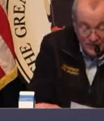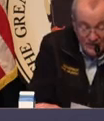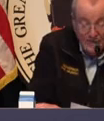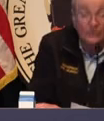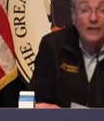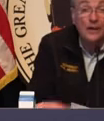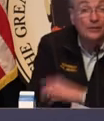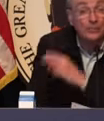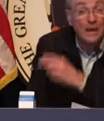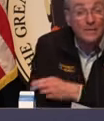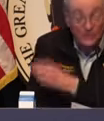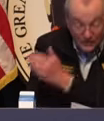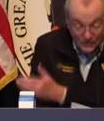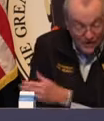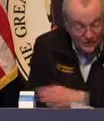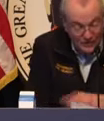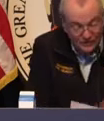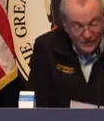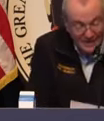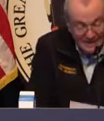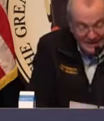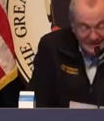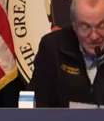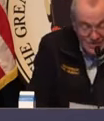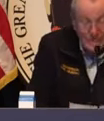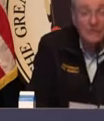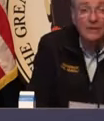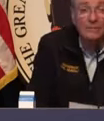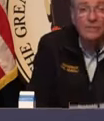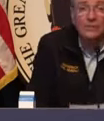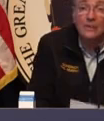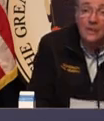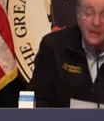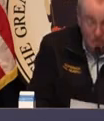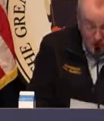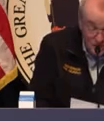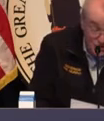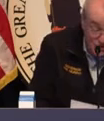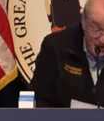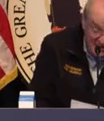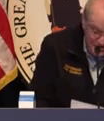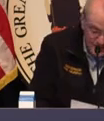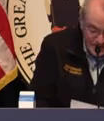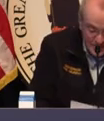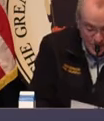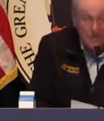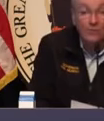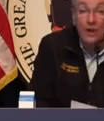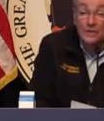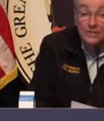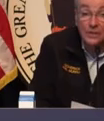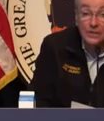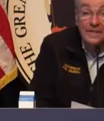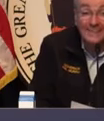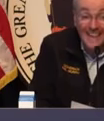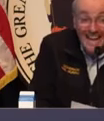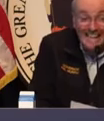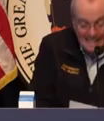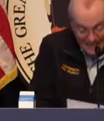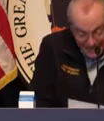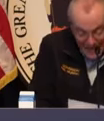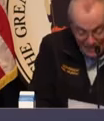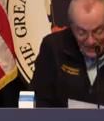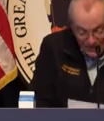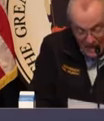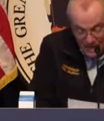care facilities so patients and residents can at least see their loved ones across a screen. So far, they've donated